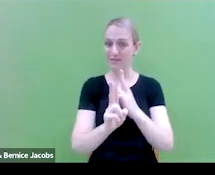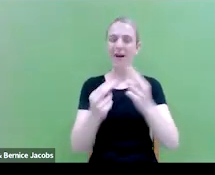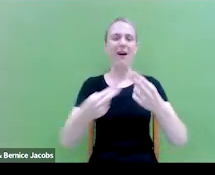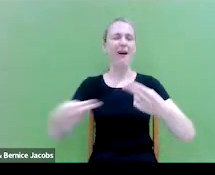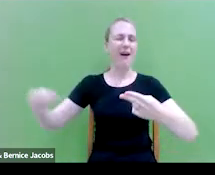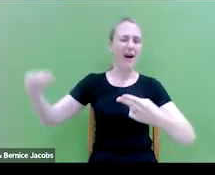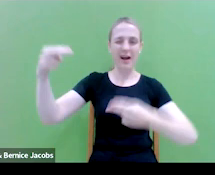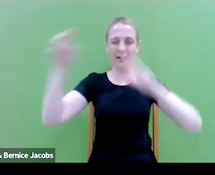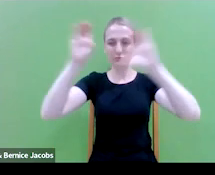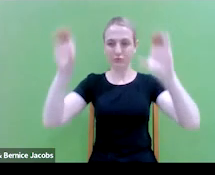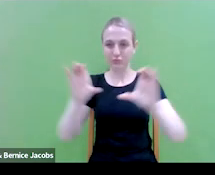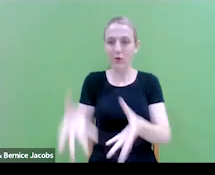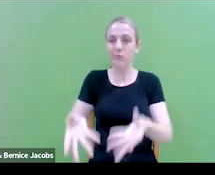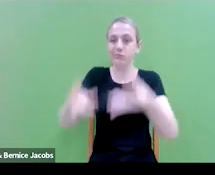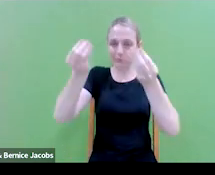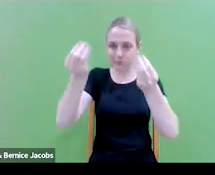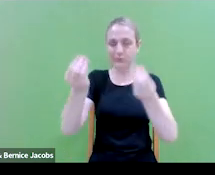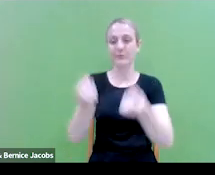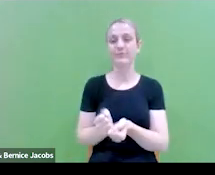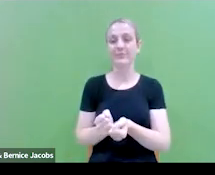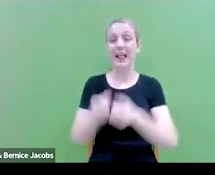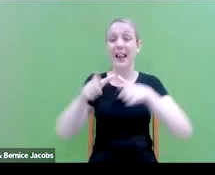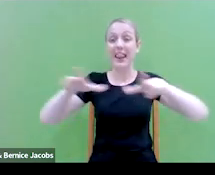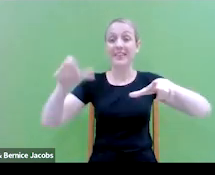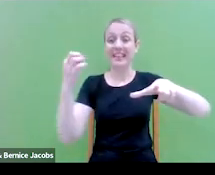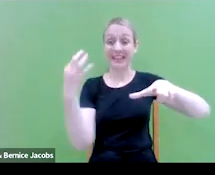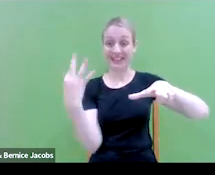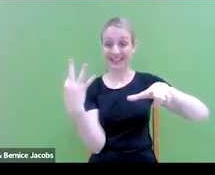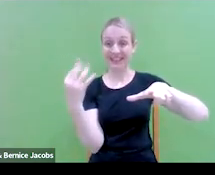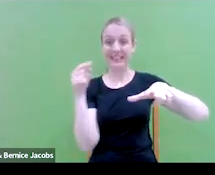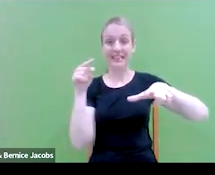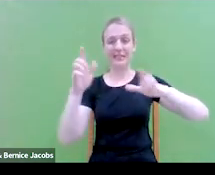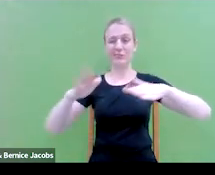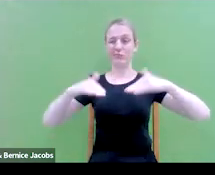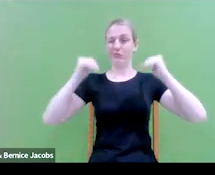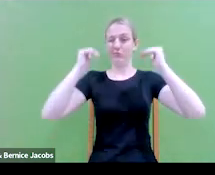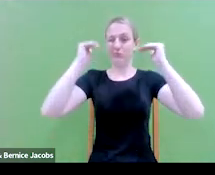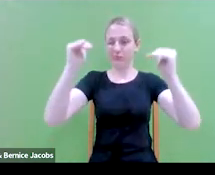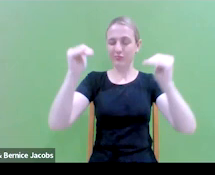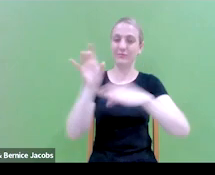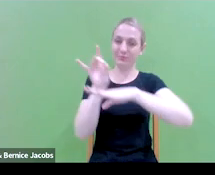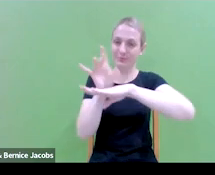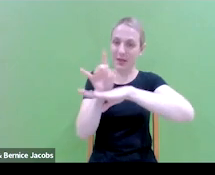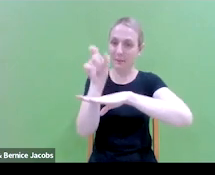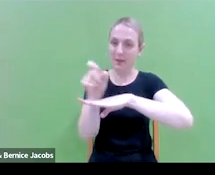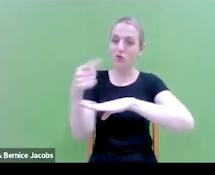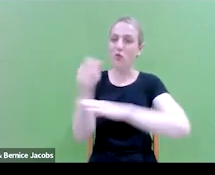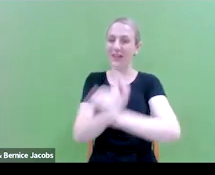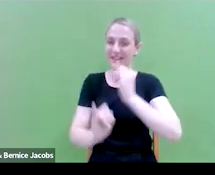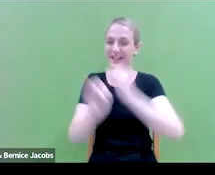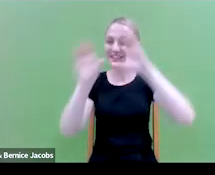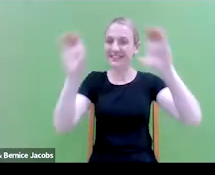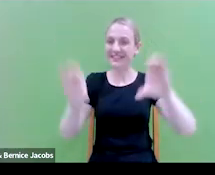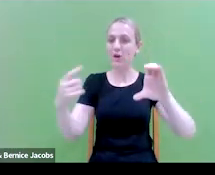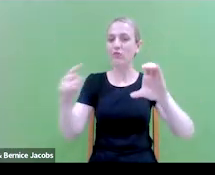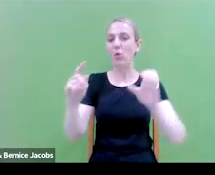of accreditation, which is level 3 advanced accessibility consultant for the international certification of